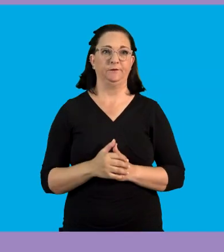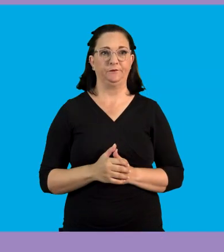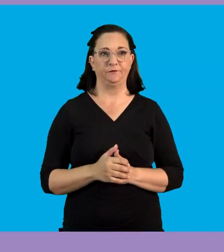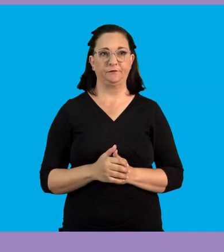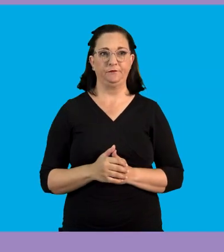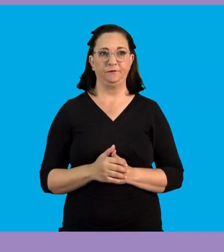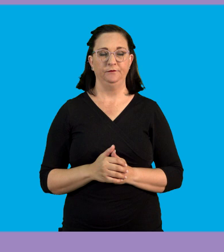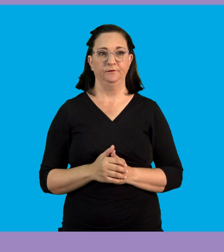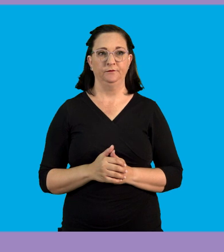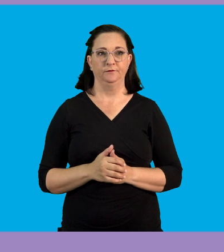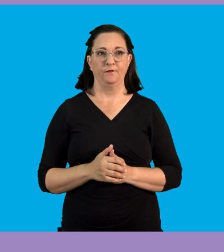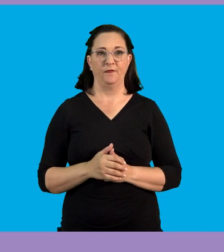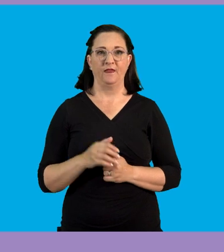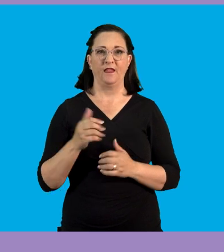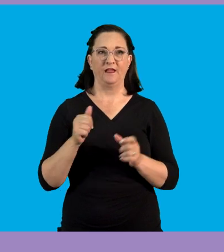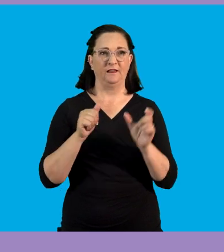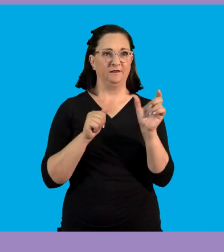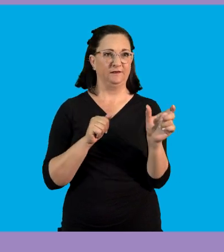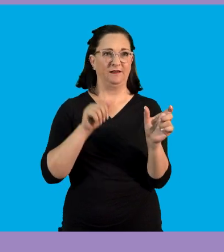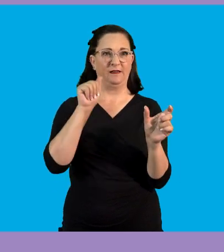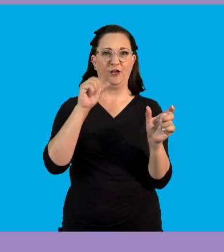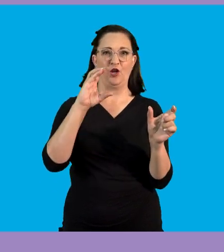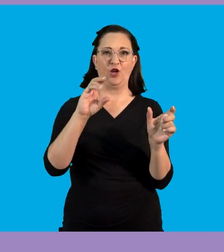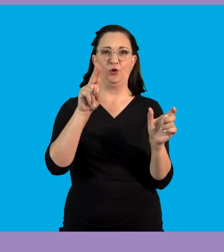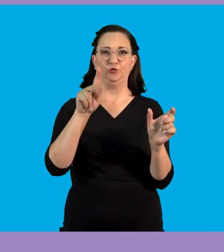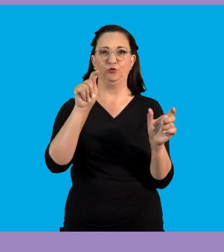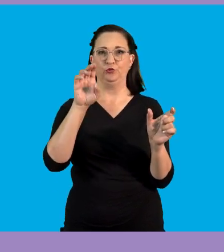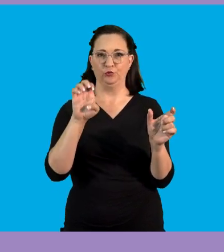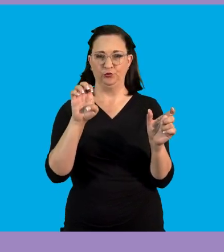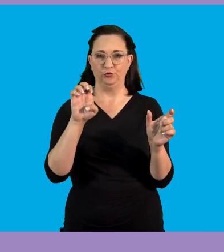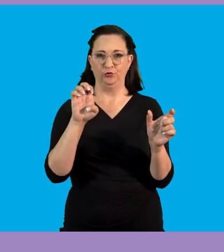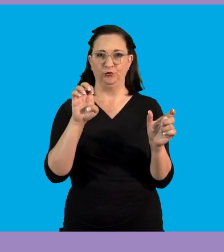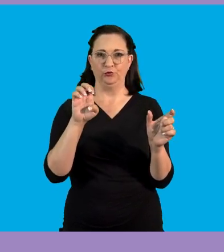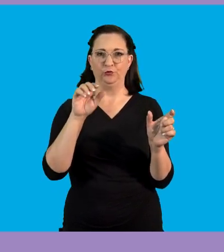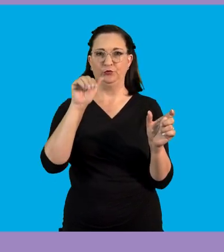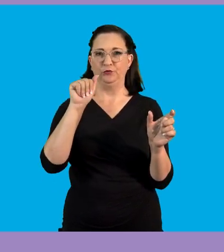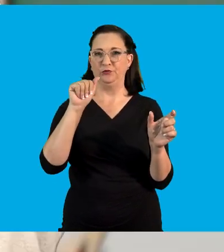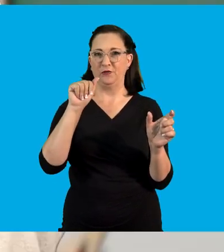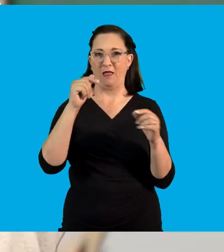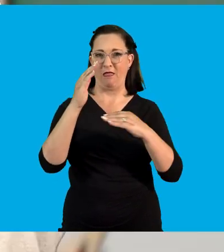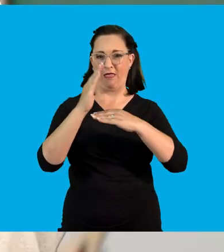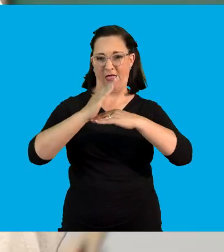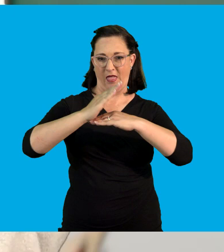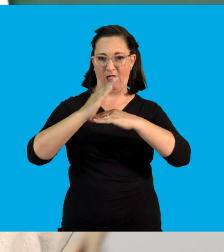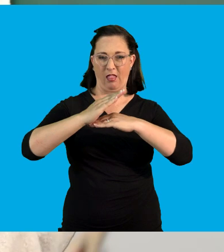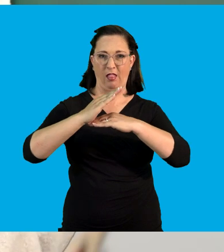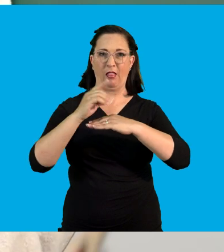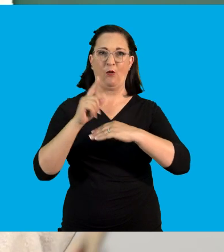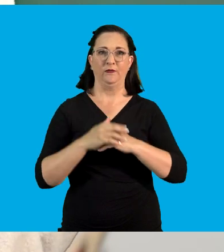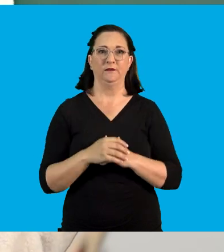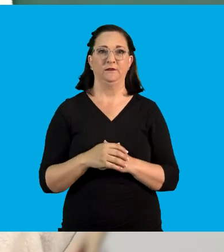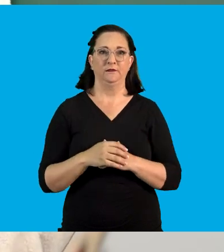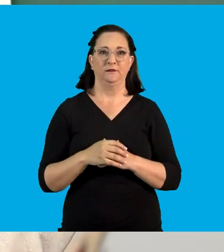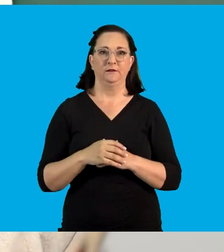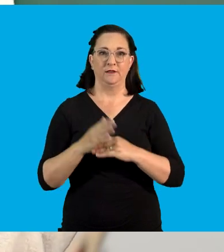Firstly, let's define the terms. What is an acute angle? An acute angle will be an angle